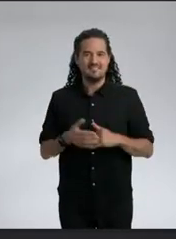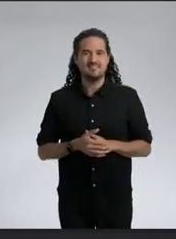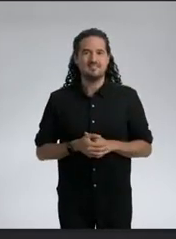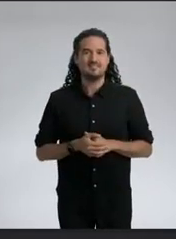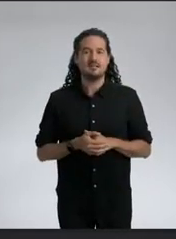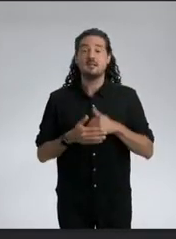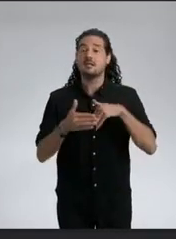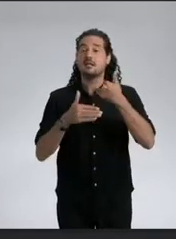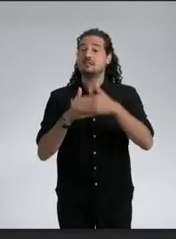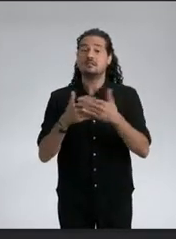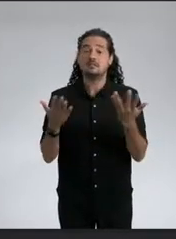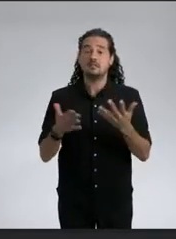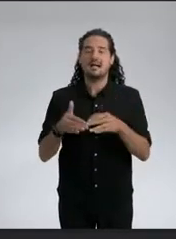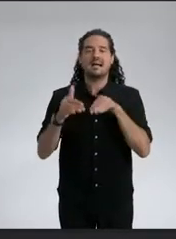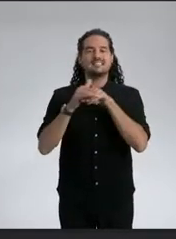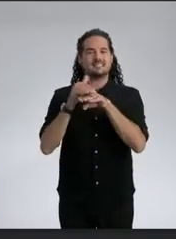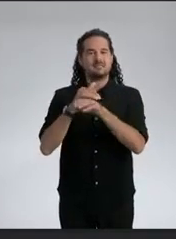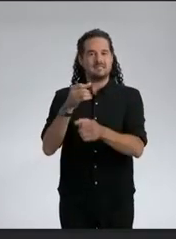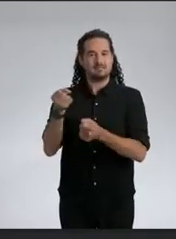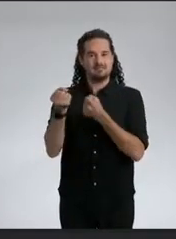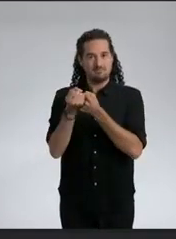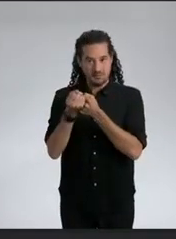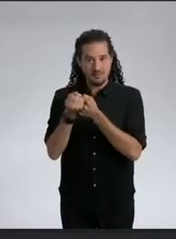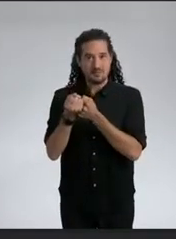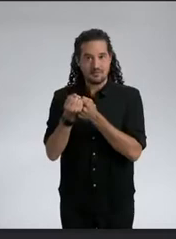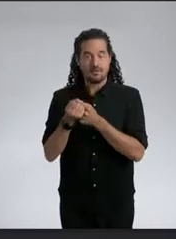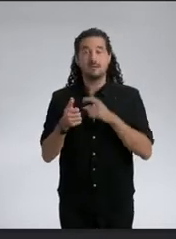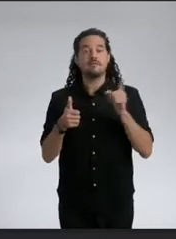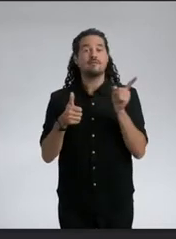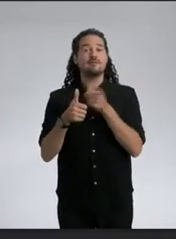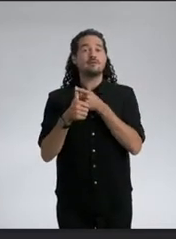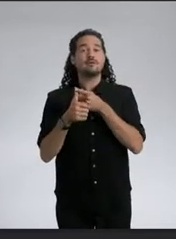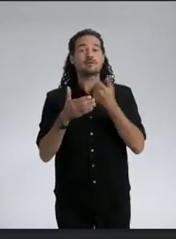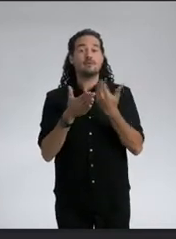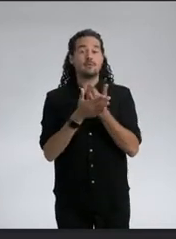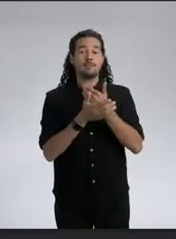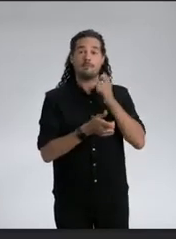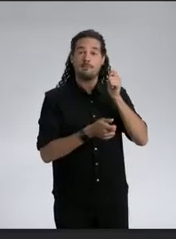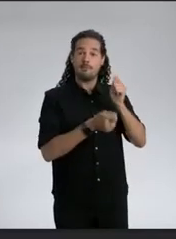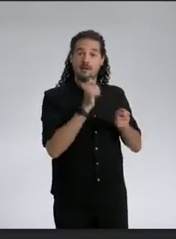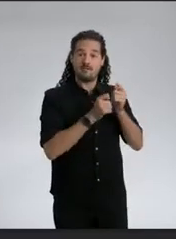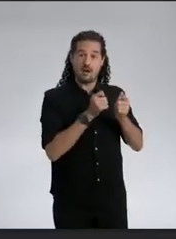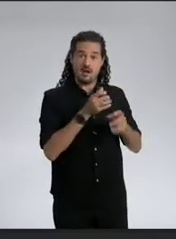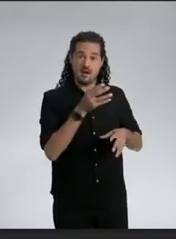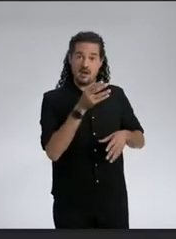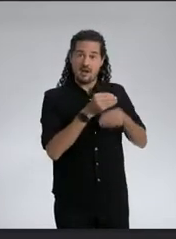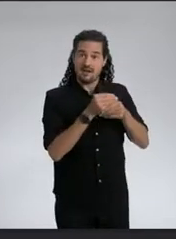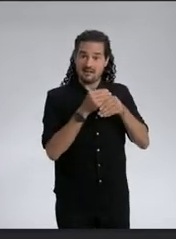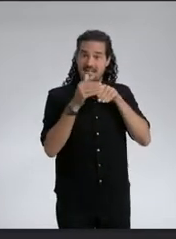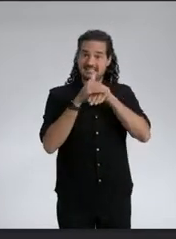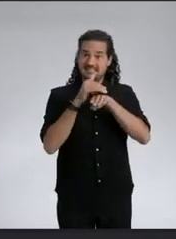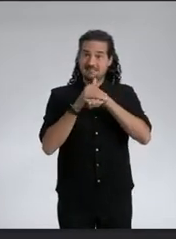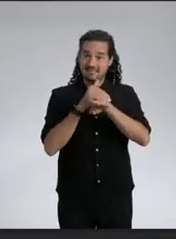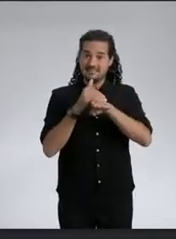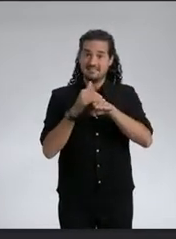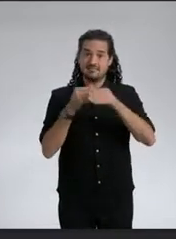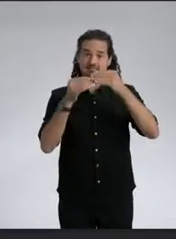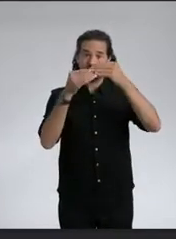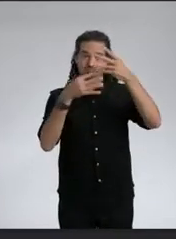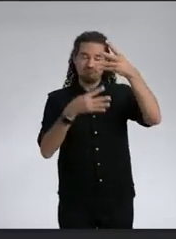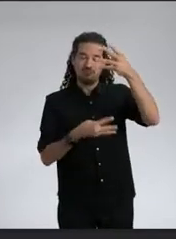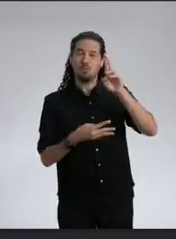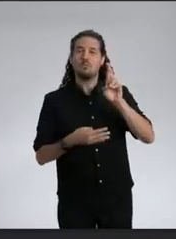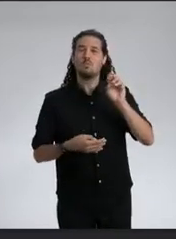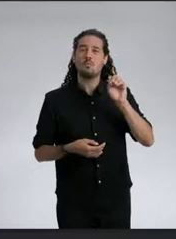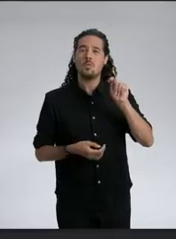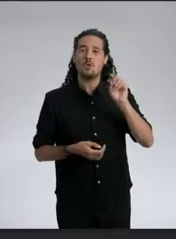accessibility support. First, a new modifier, which adds accessibility rotors, can make our app faster to navigate